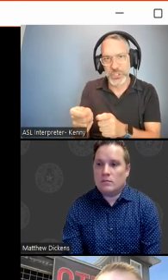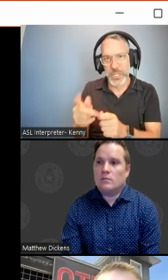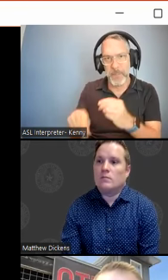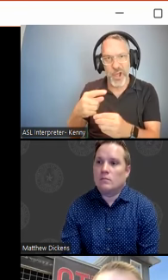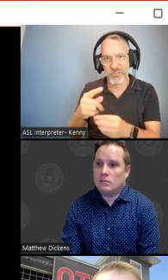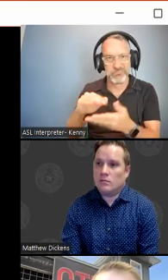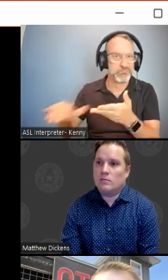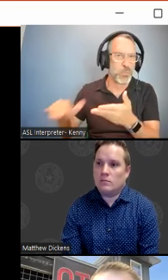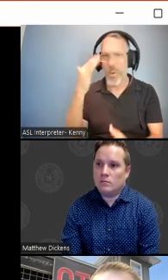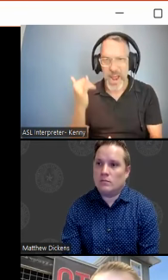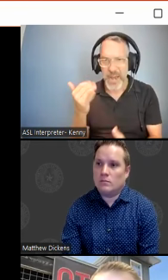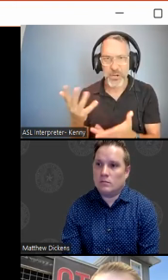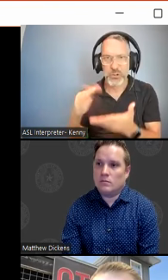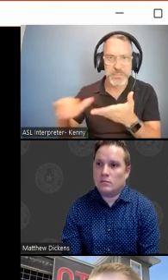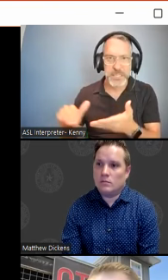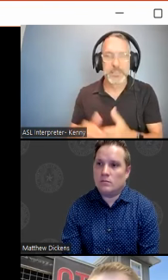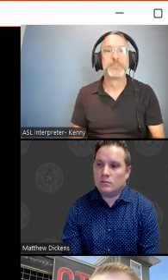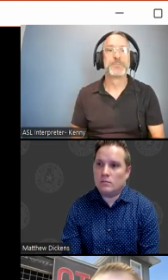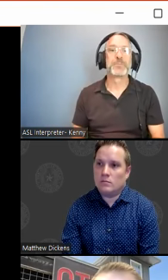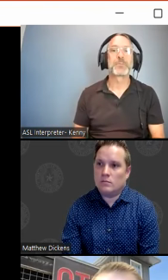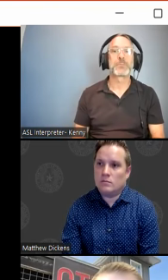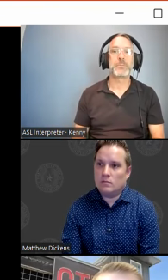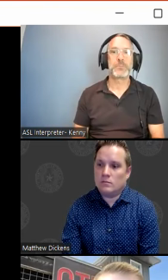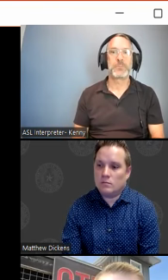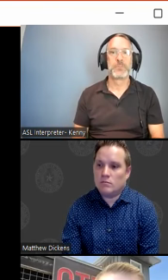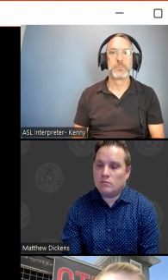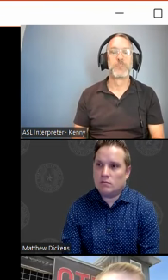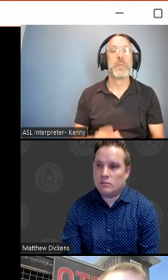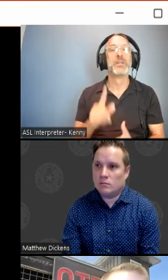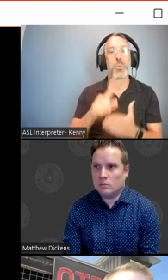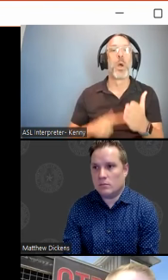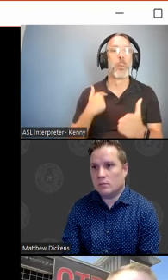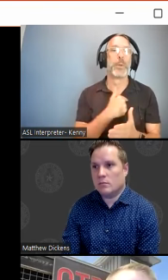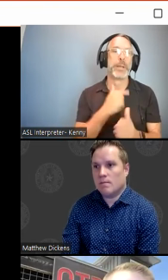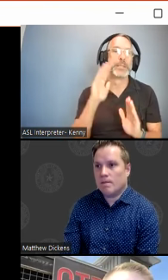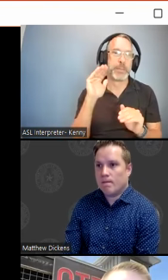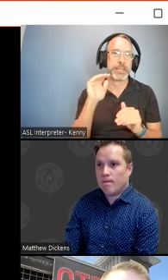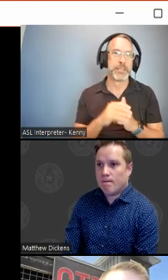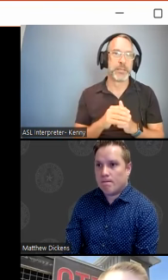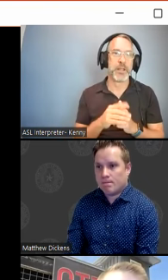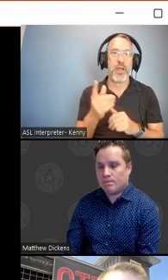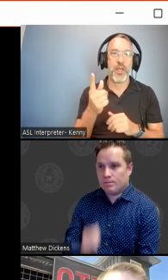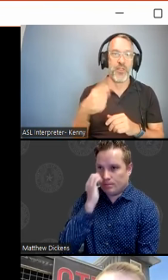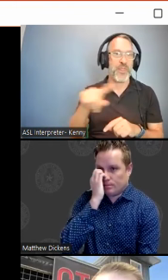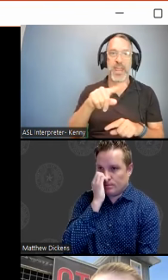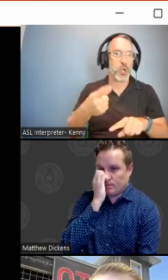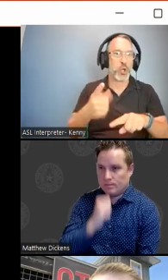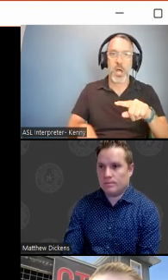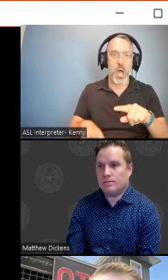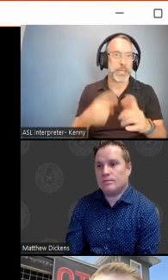areas and figure out why. And it's exactly what we had expected, is that they could not